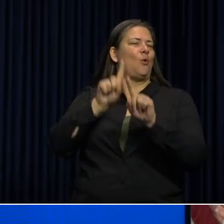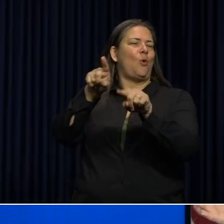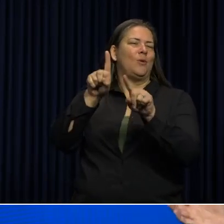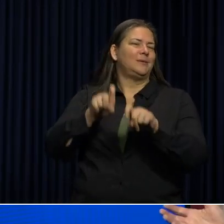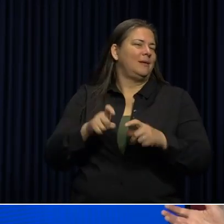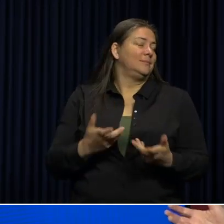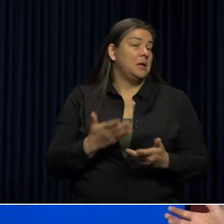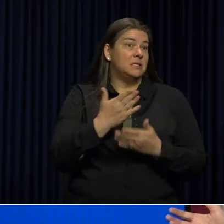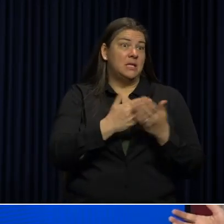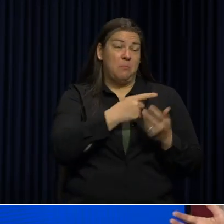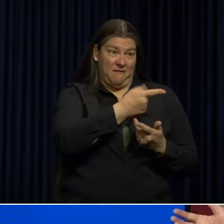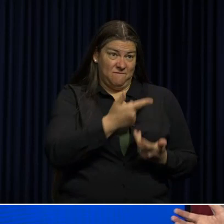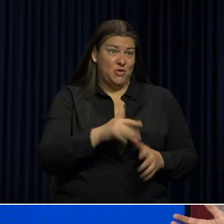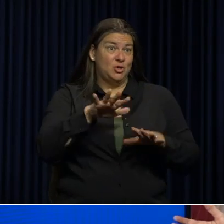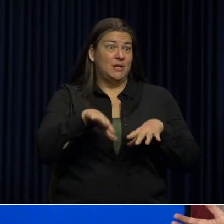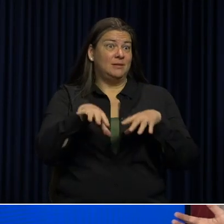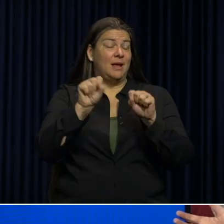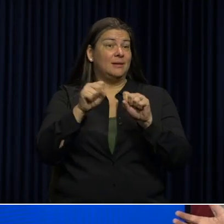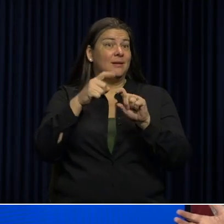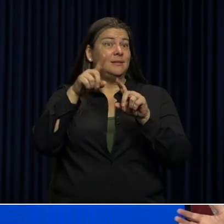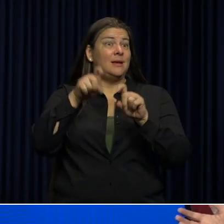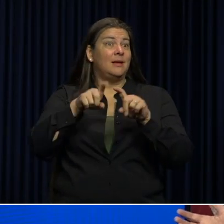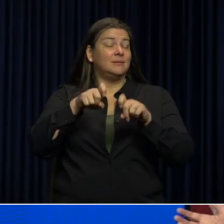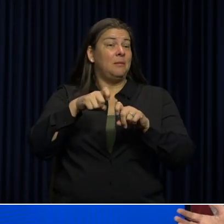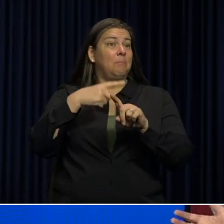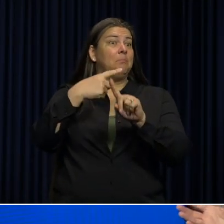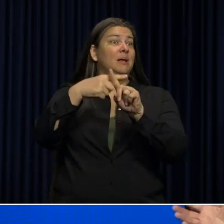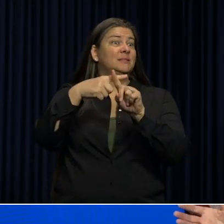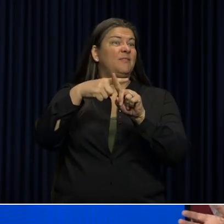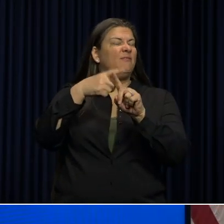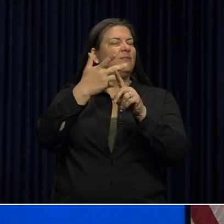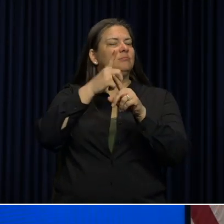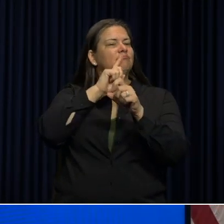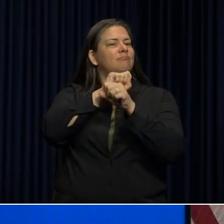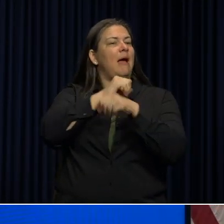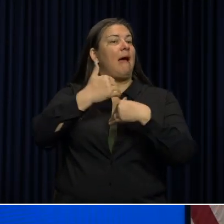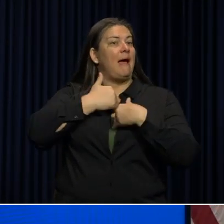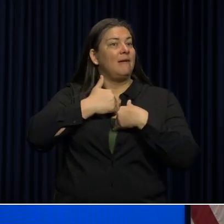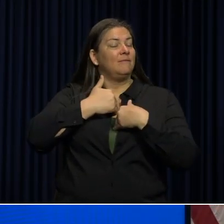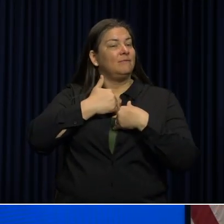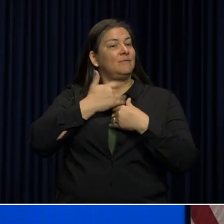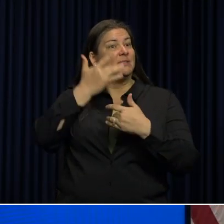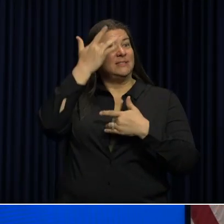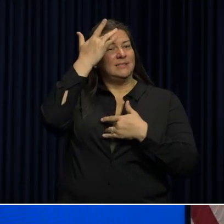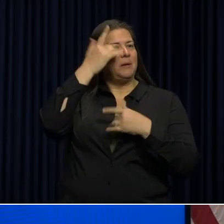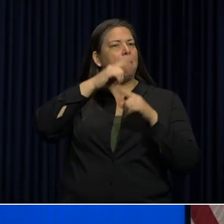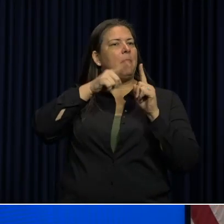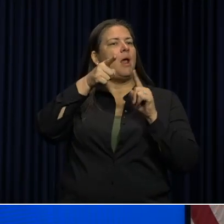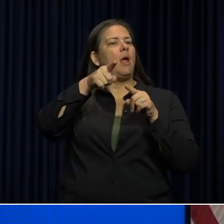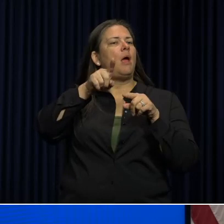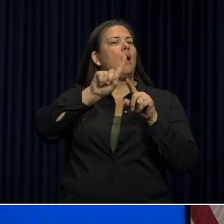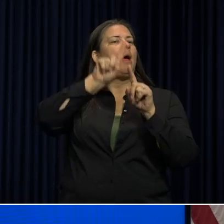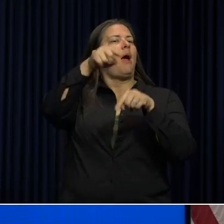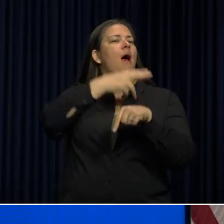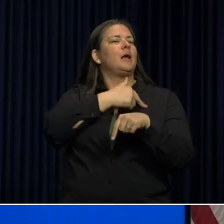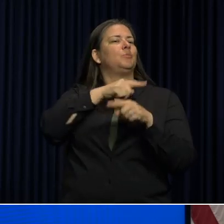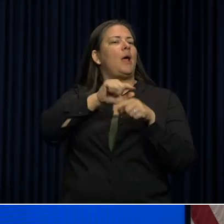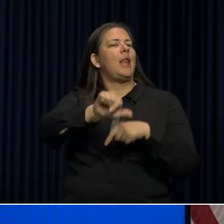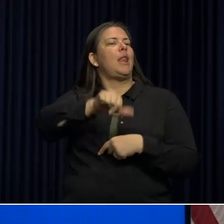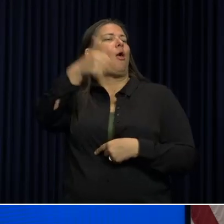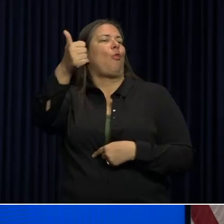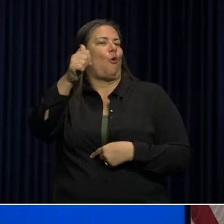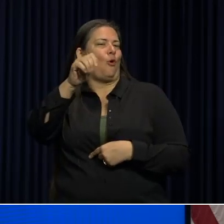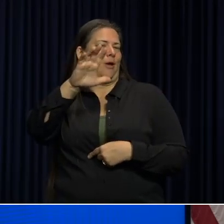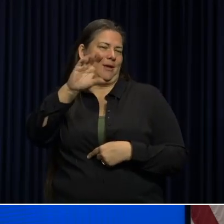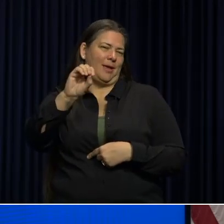tested positive in a hospital, but the data could potentially be reported in another county. I think a